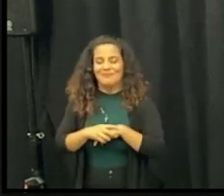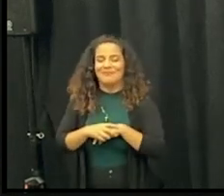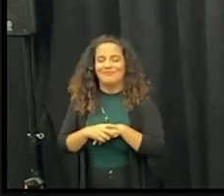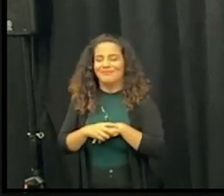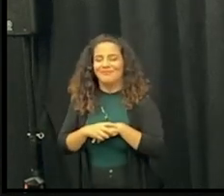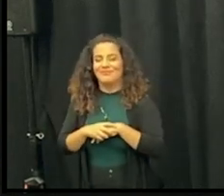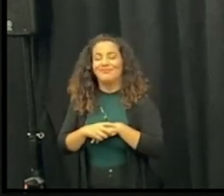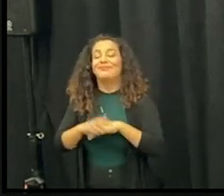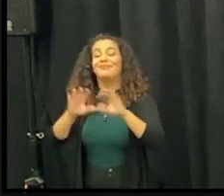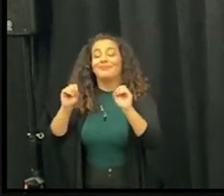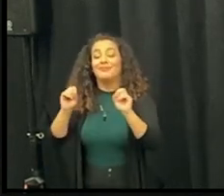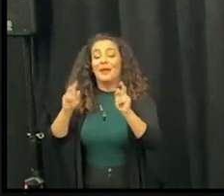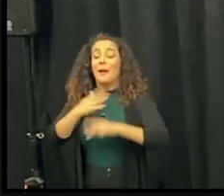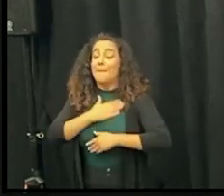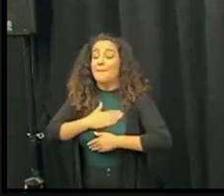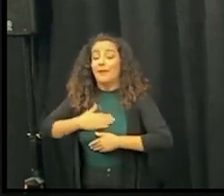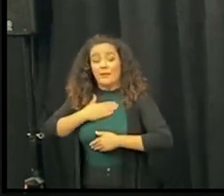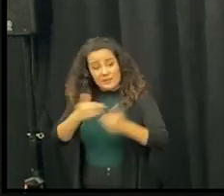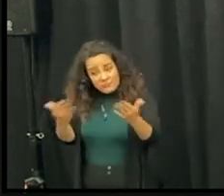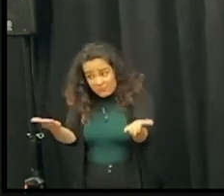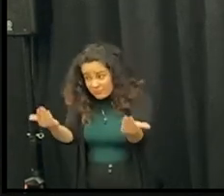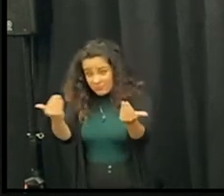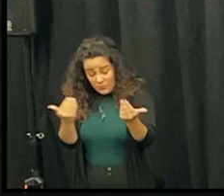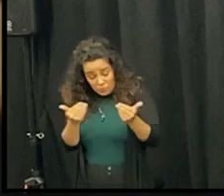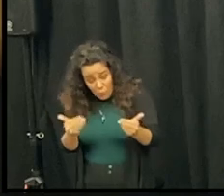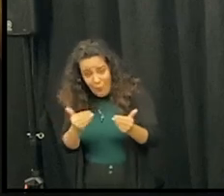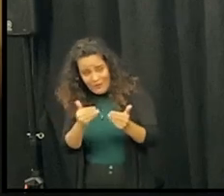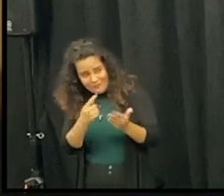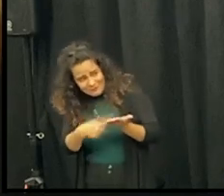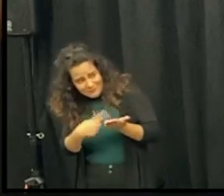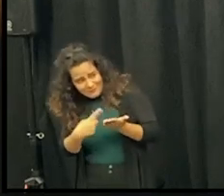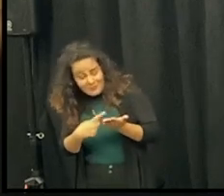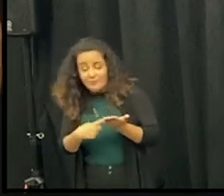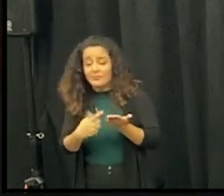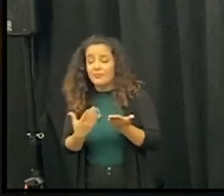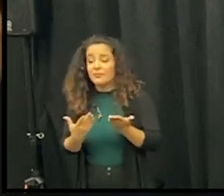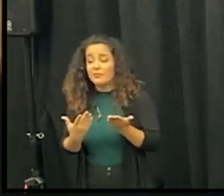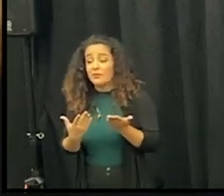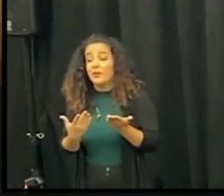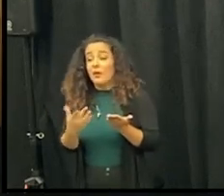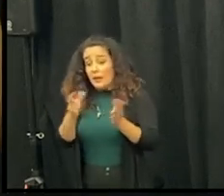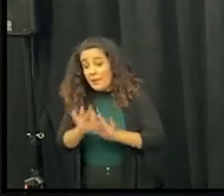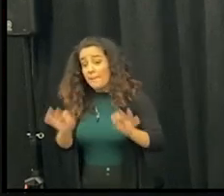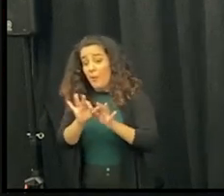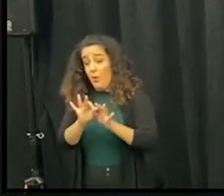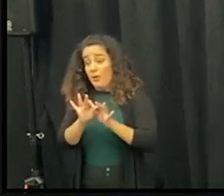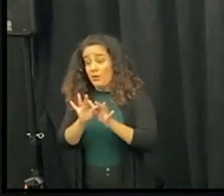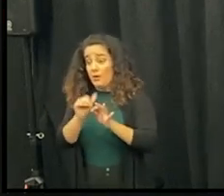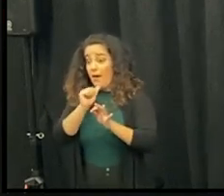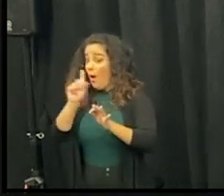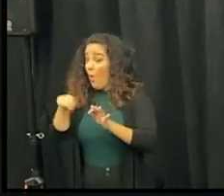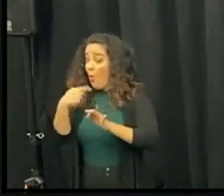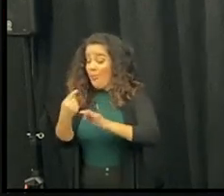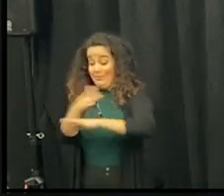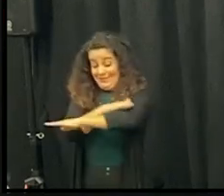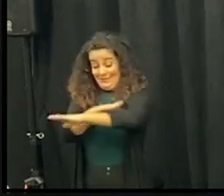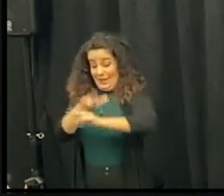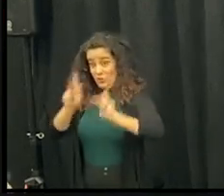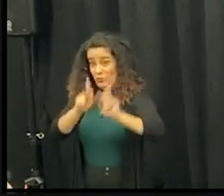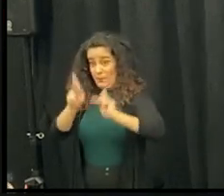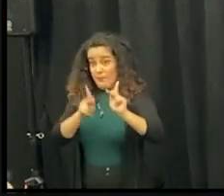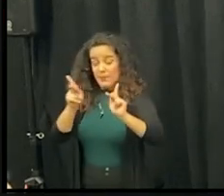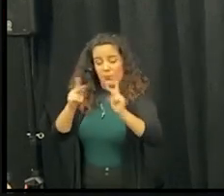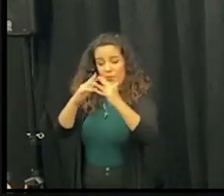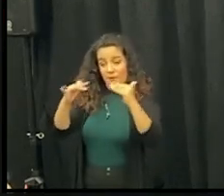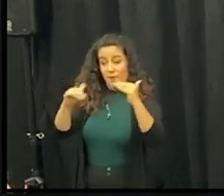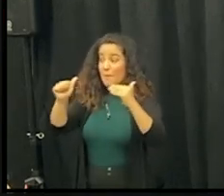yes, please talk, any of you, about how important it is not only to have people in front that are diverse, but to have them on